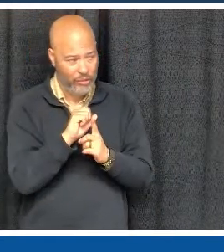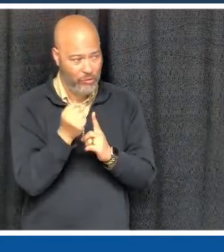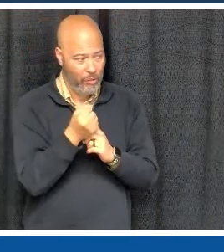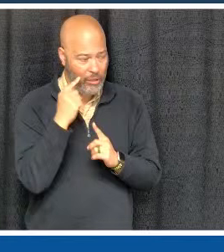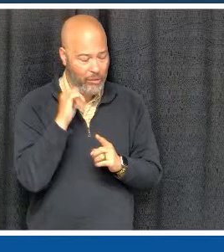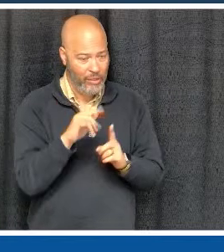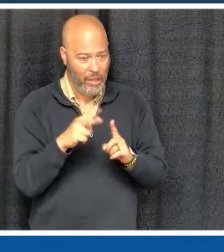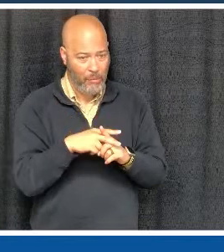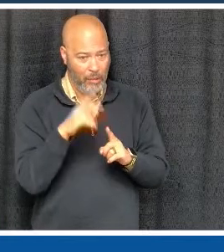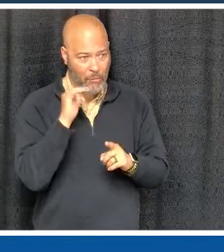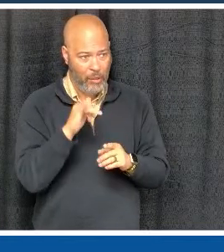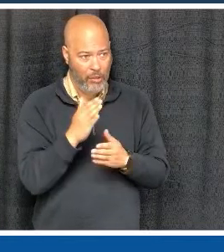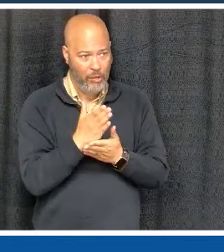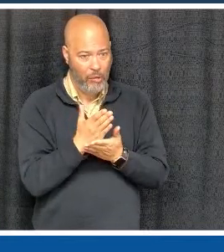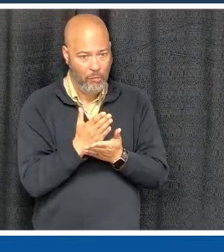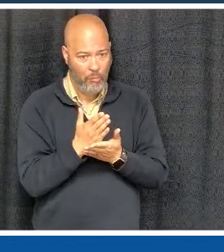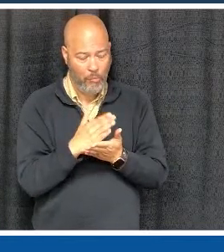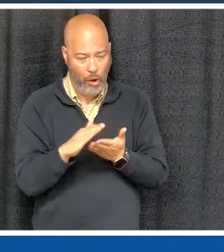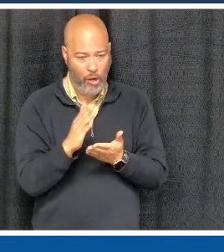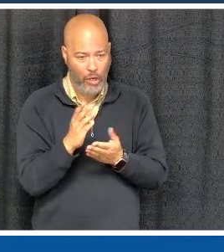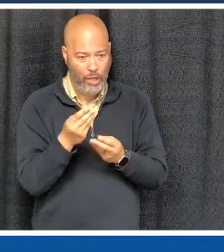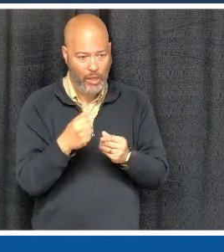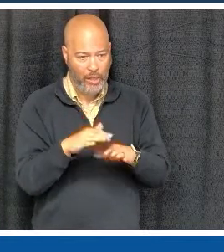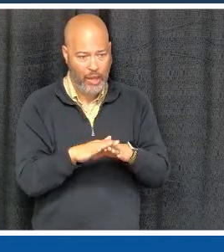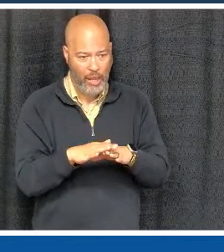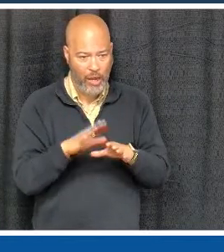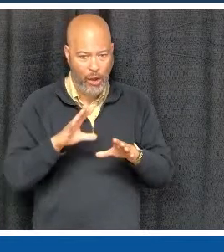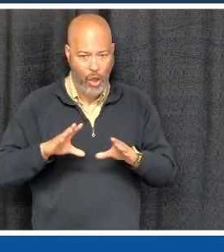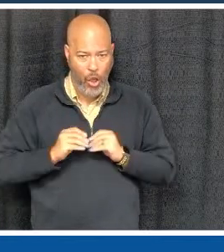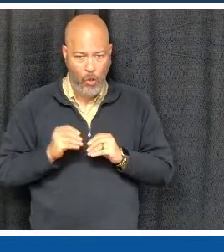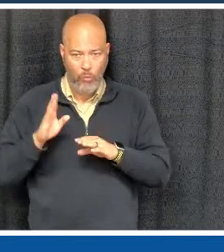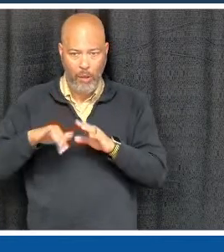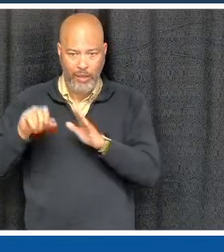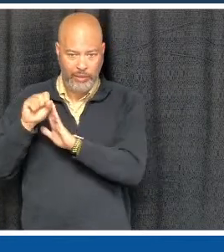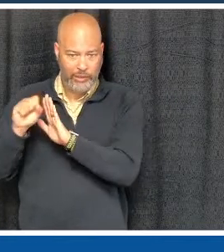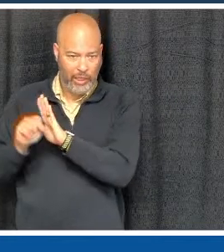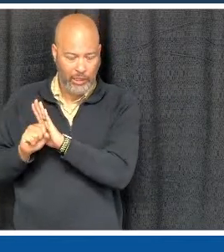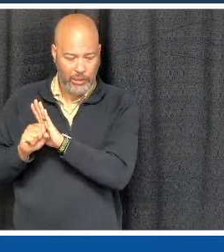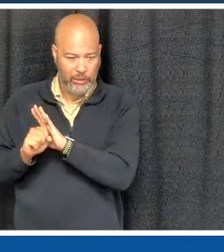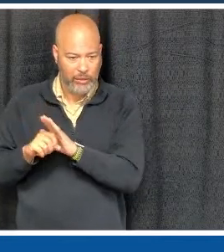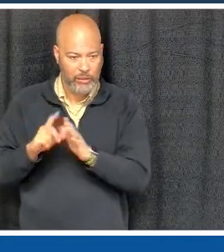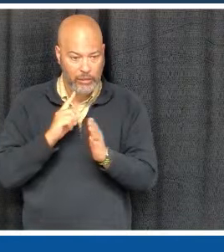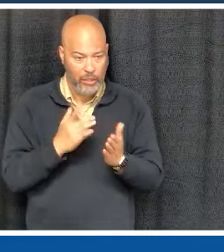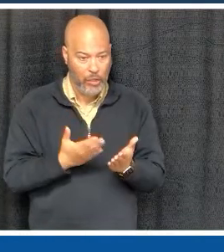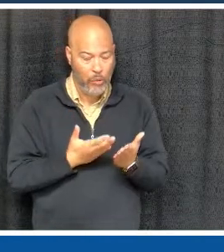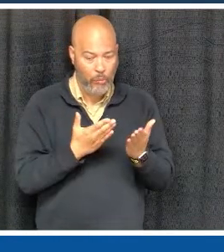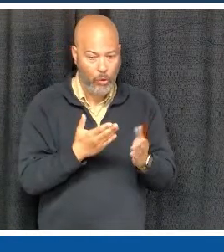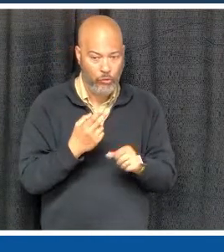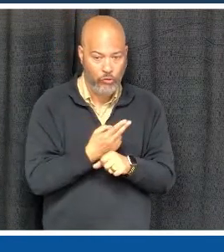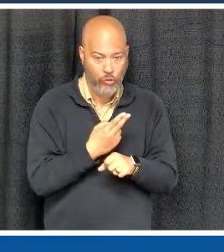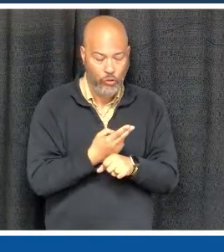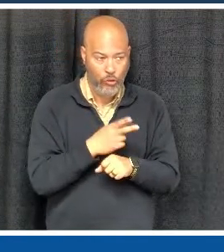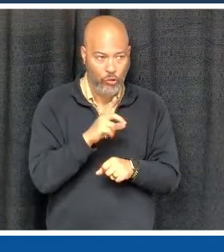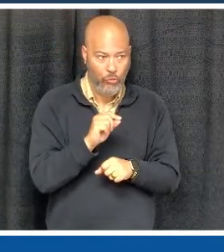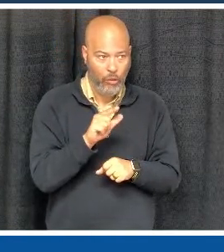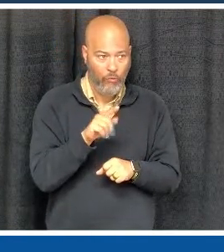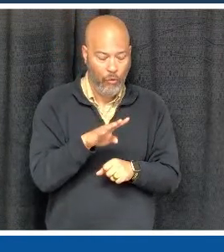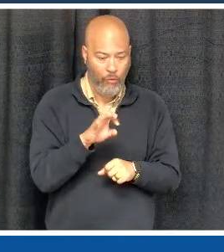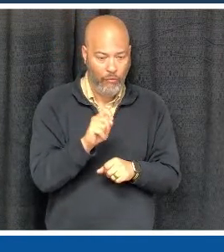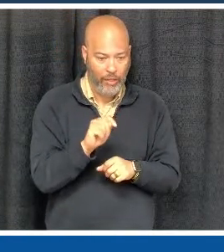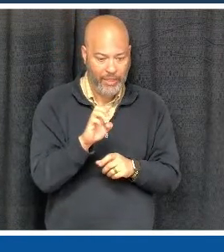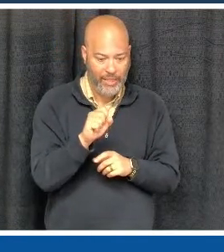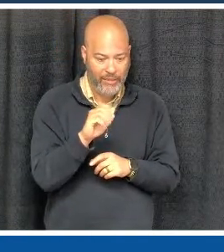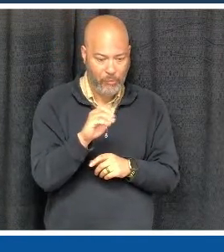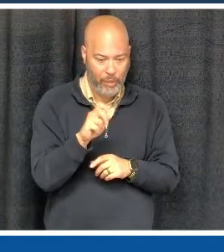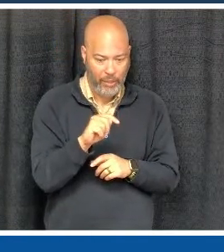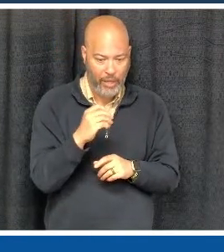application, including a portion of land currently under ownership of TDOT, the proposed use as a 24-foot travel easement in